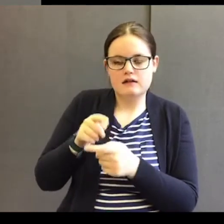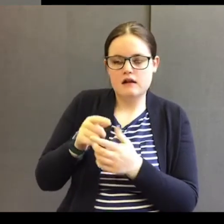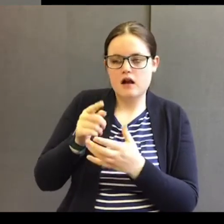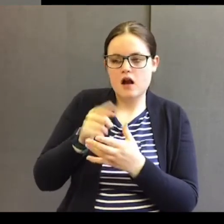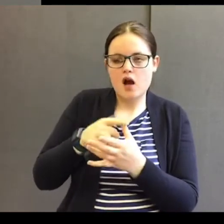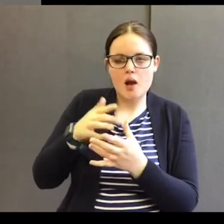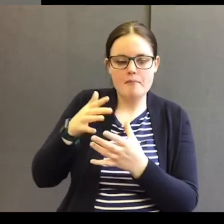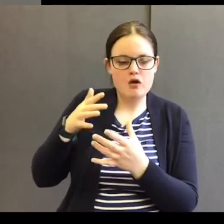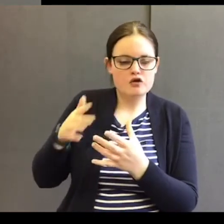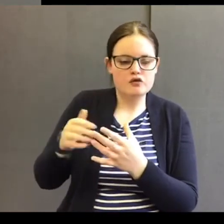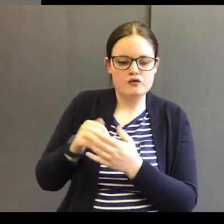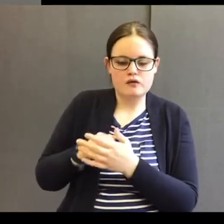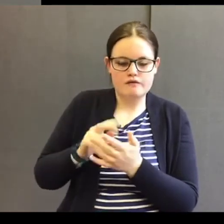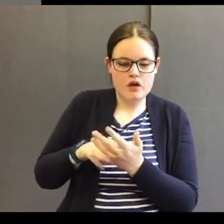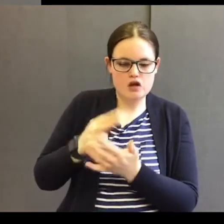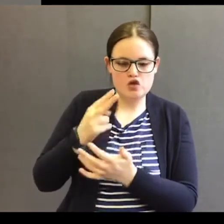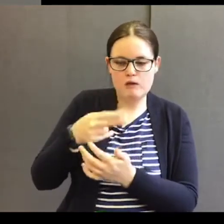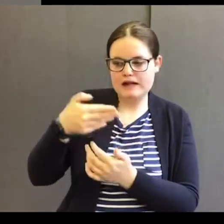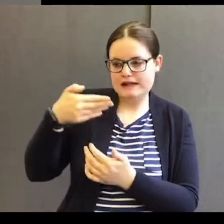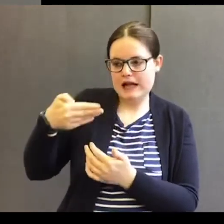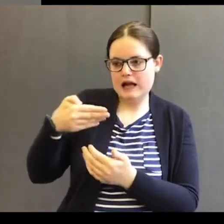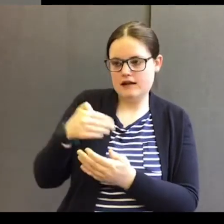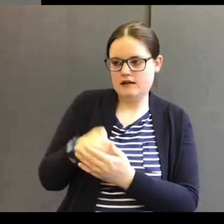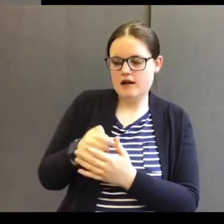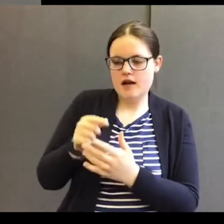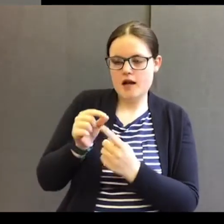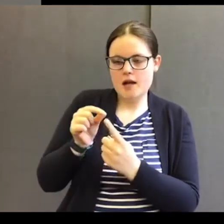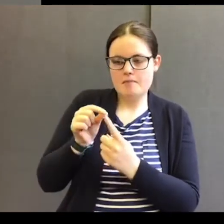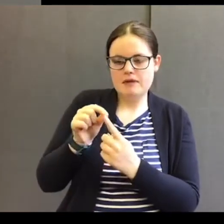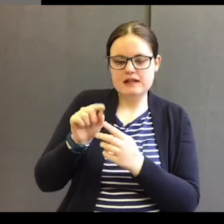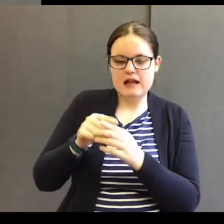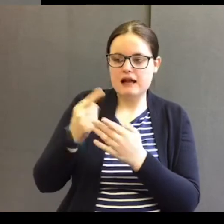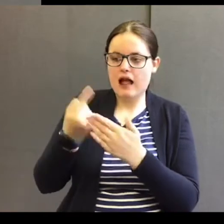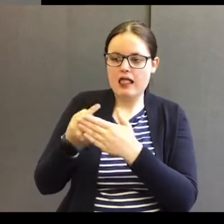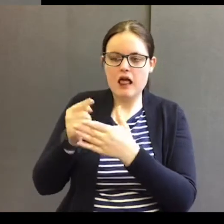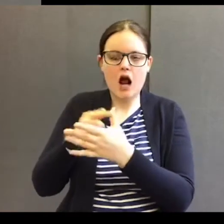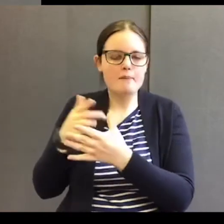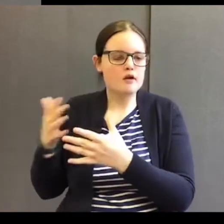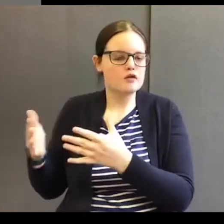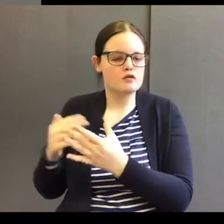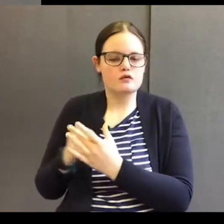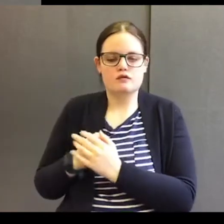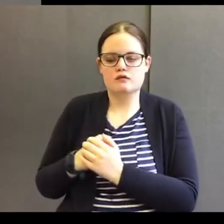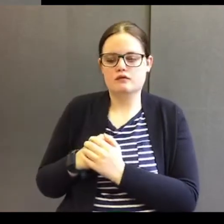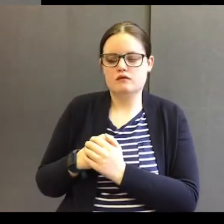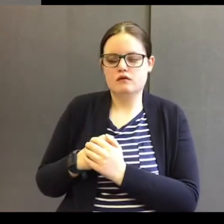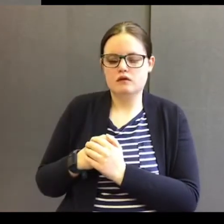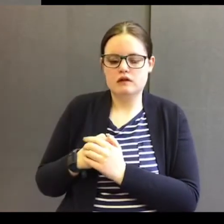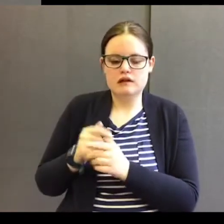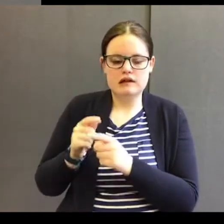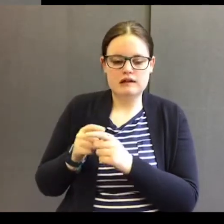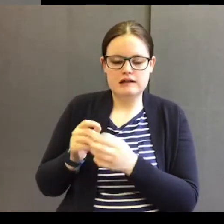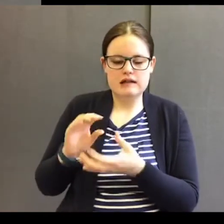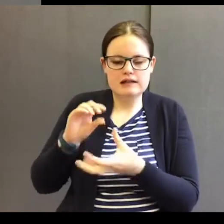us that the apostles, verse 29, Peter and the other apostles. This is just